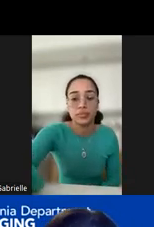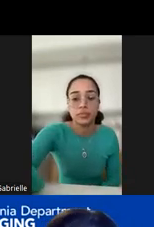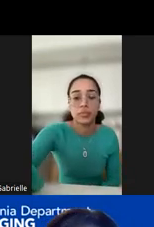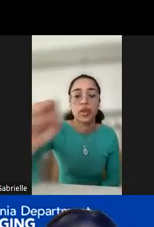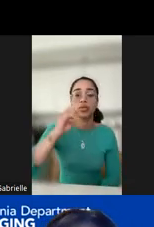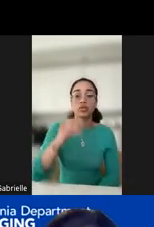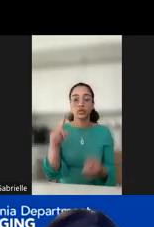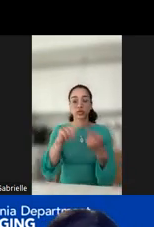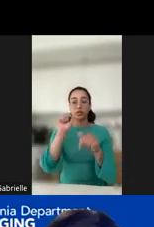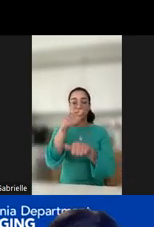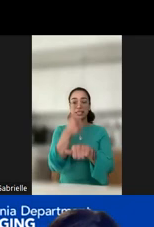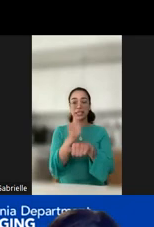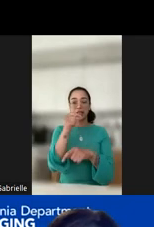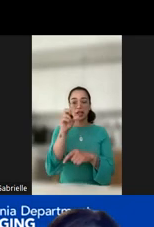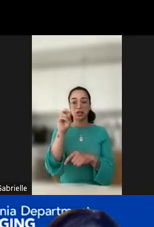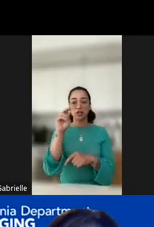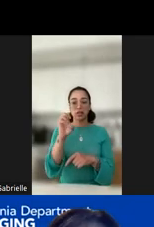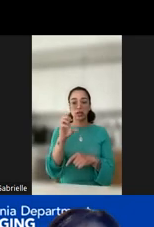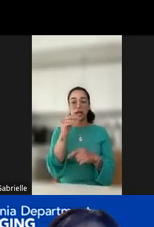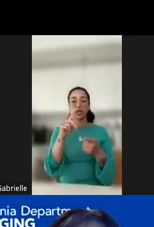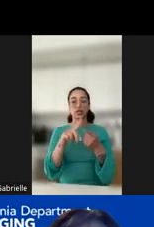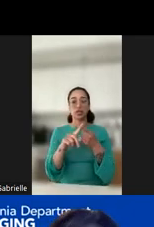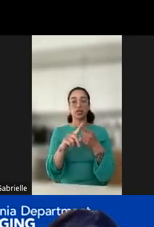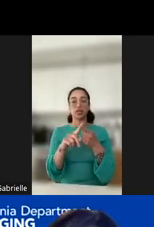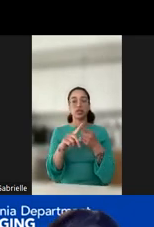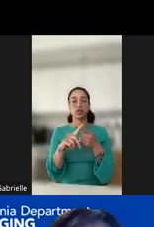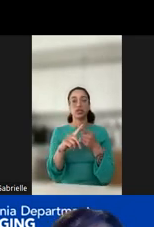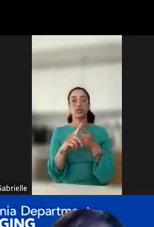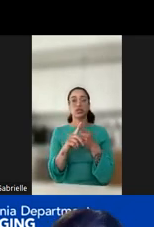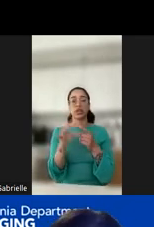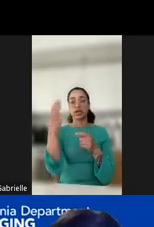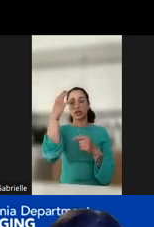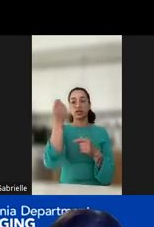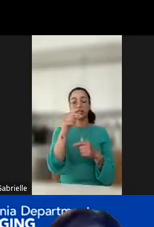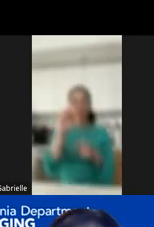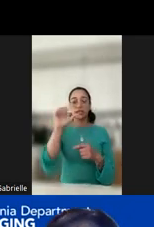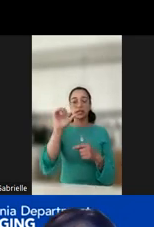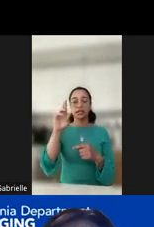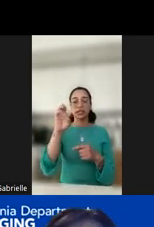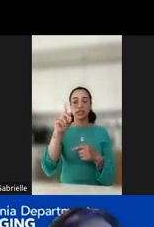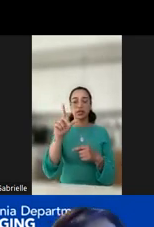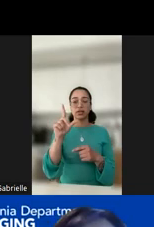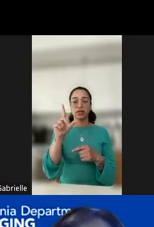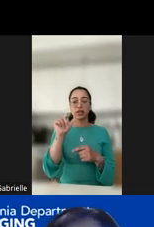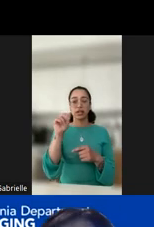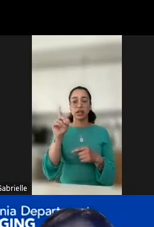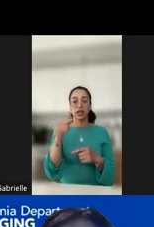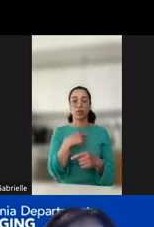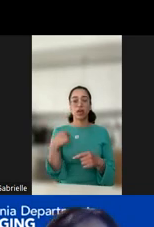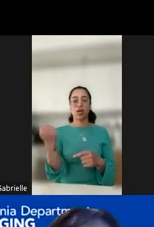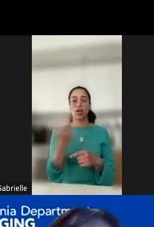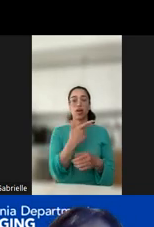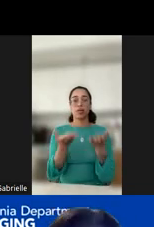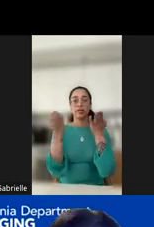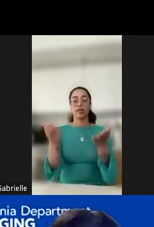and acknowledge the sacred lands in which we all reside, I have invited Consuelo, even though she doesn't join us until